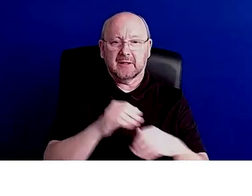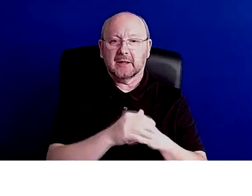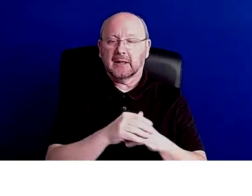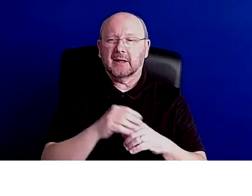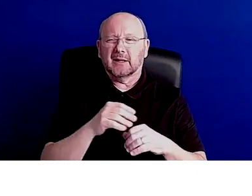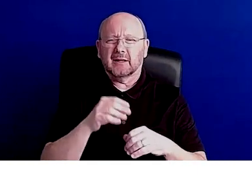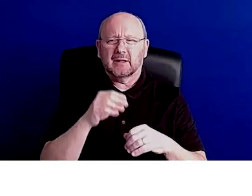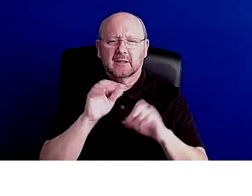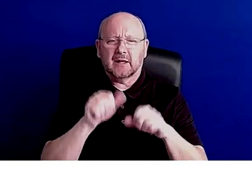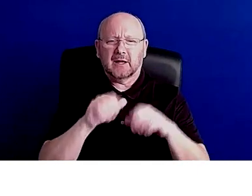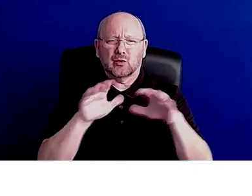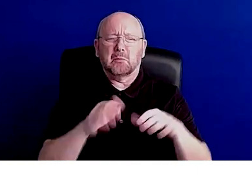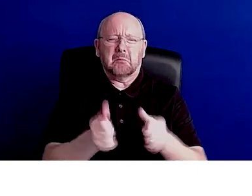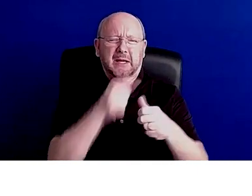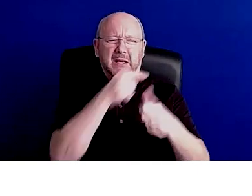information?